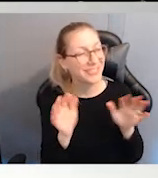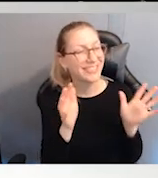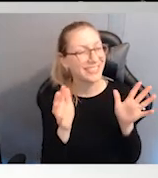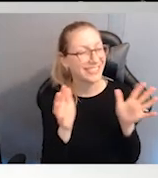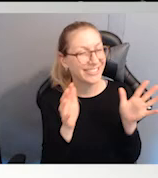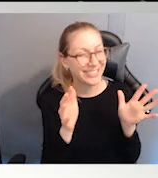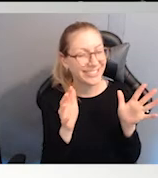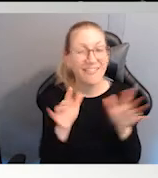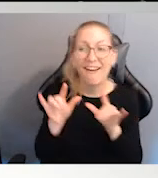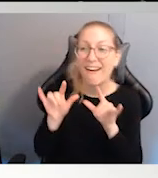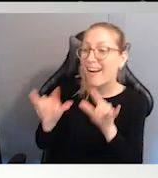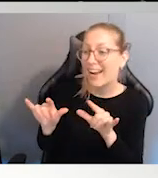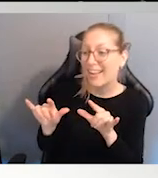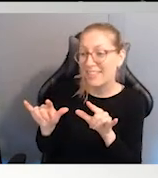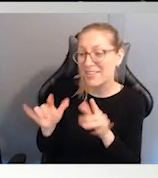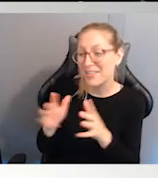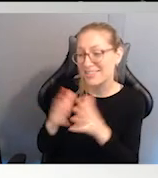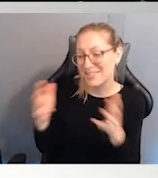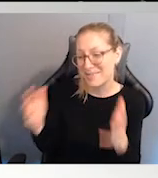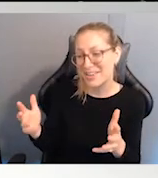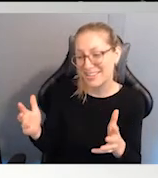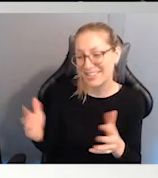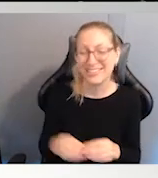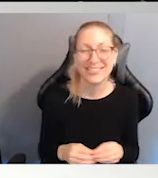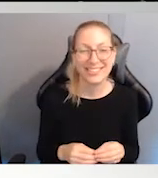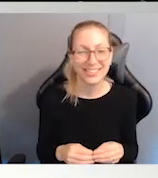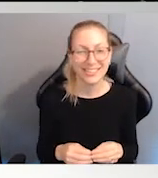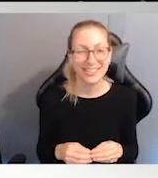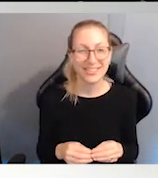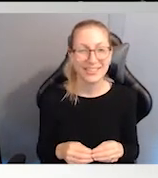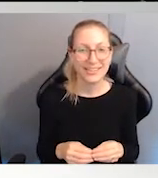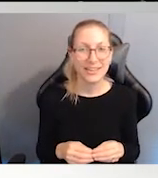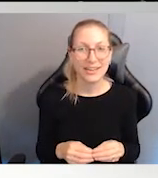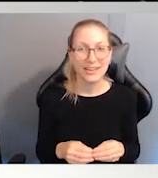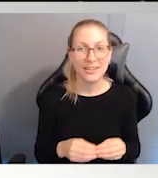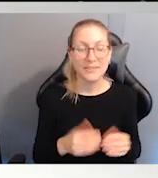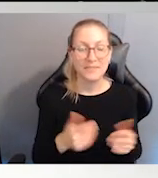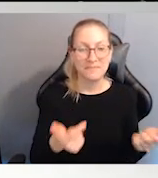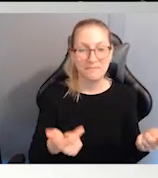I love you guys so much. Now, this is like